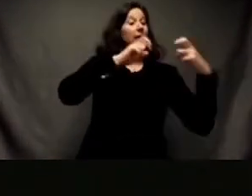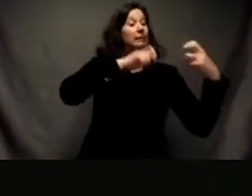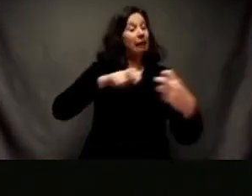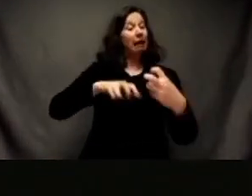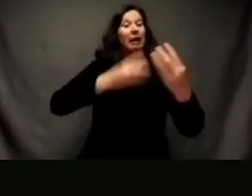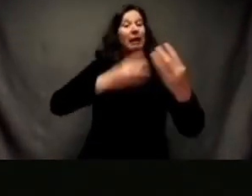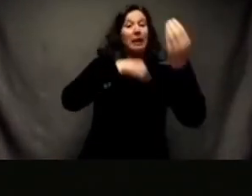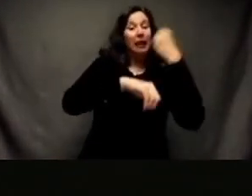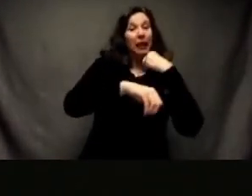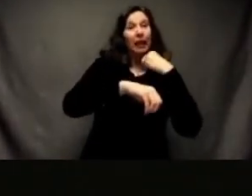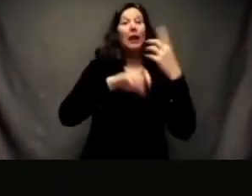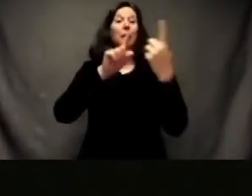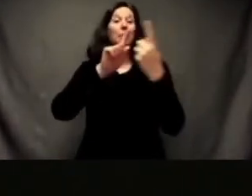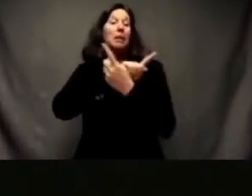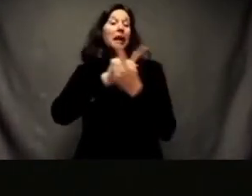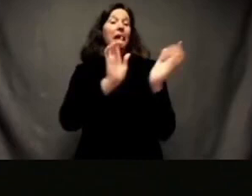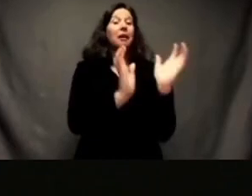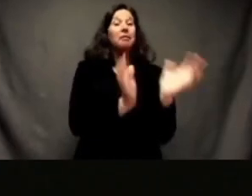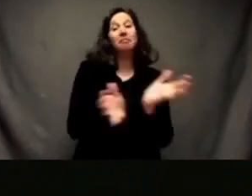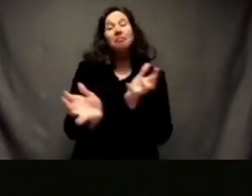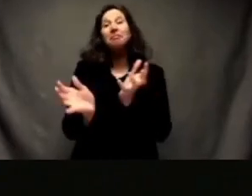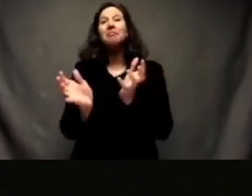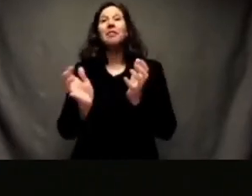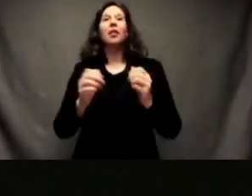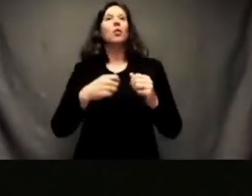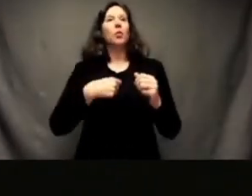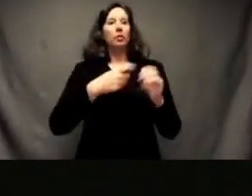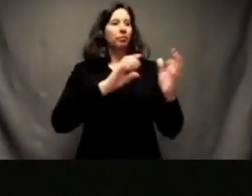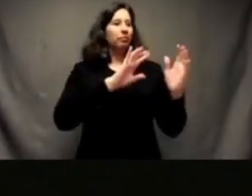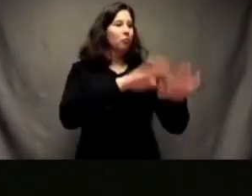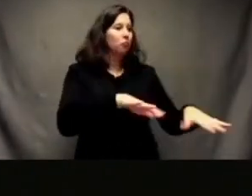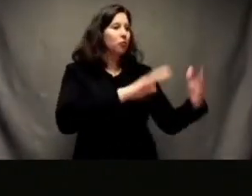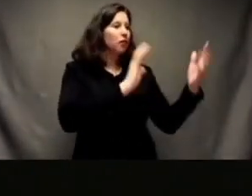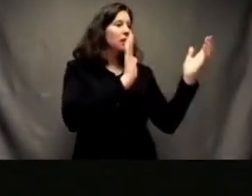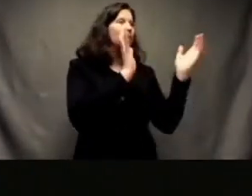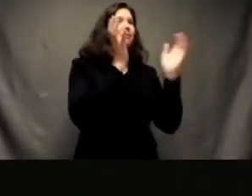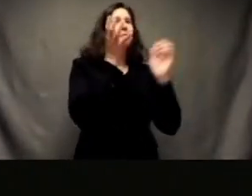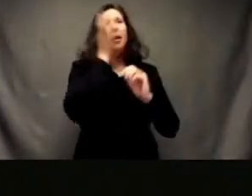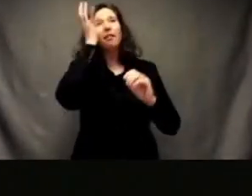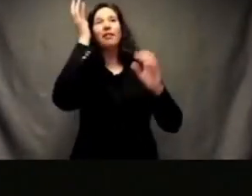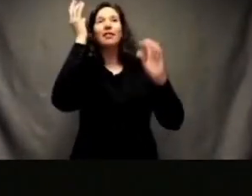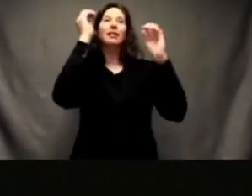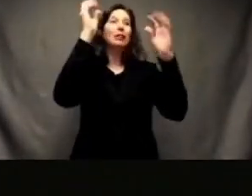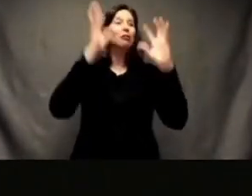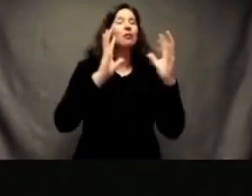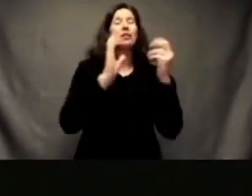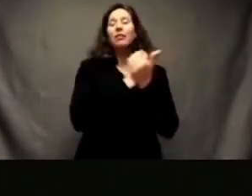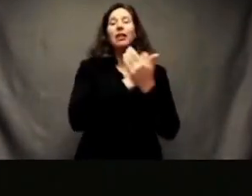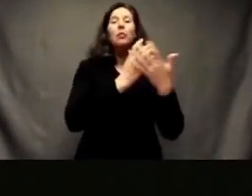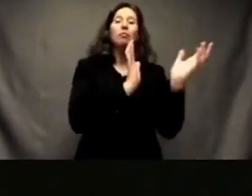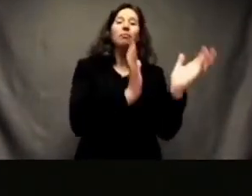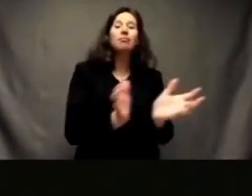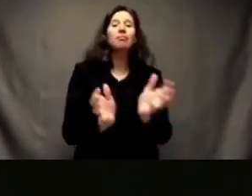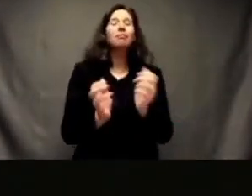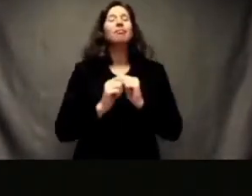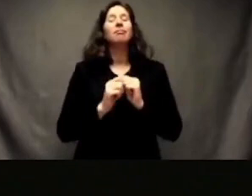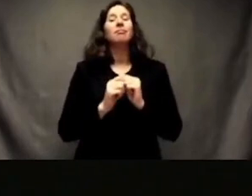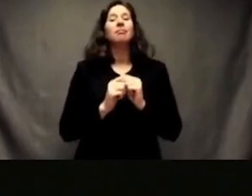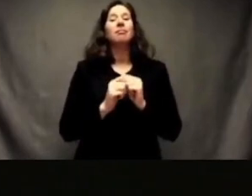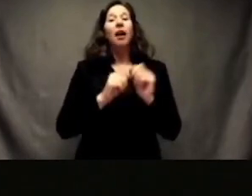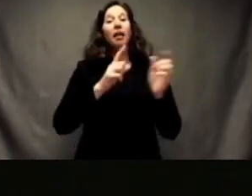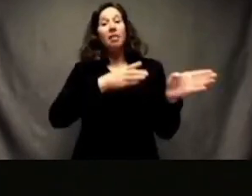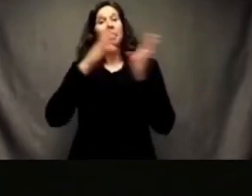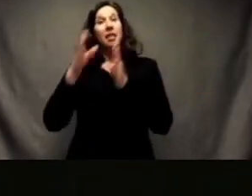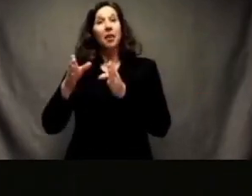check in with them to see how they're doing, to engage them in different activities with their peers. And then we